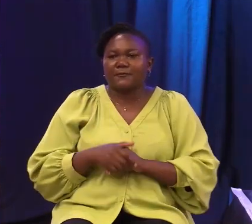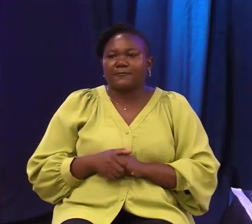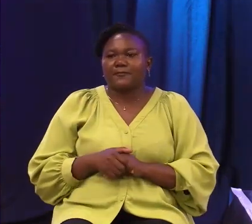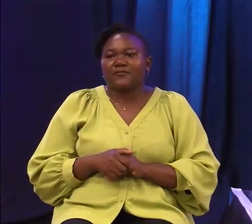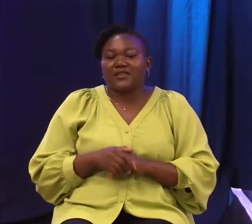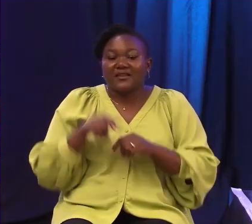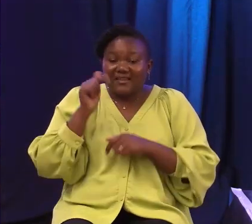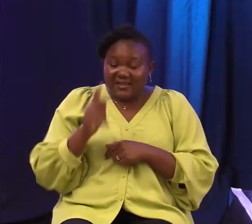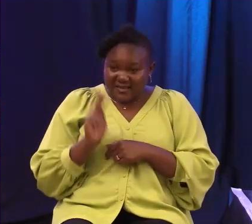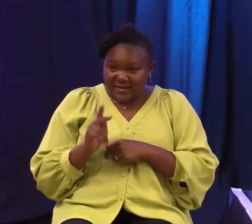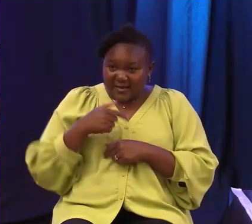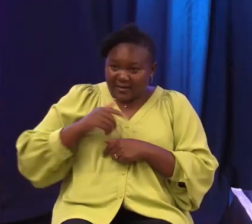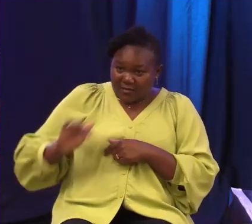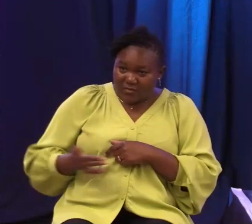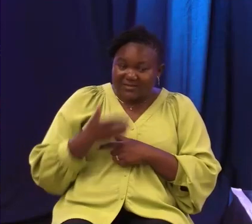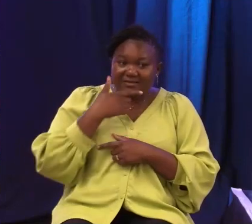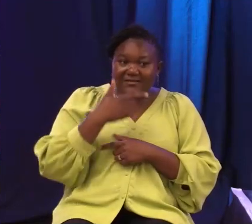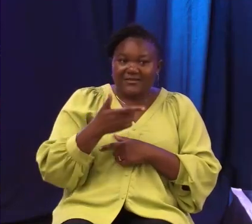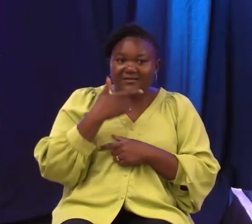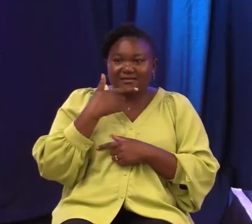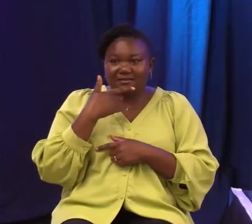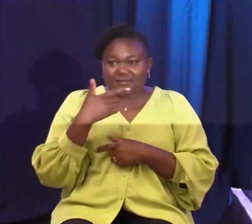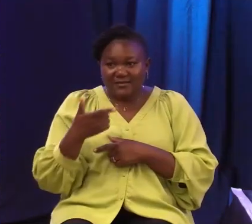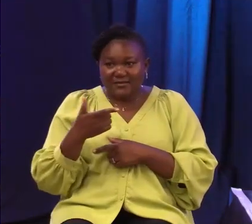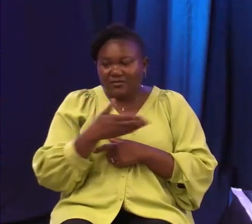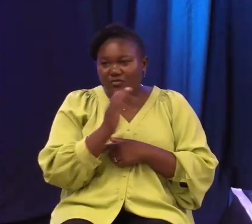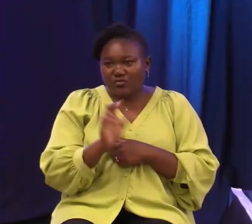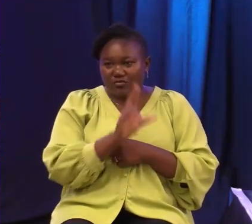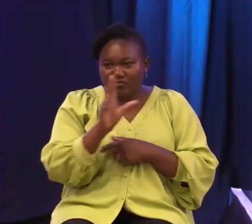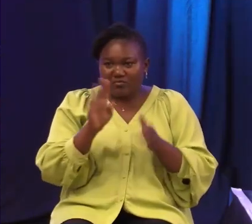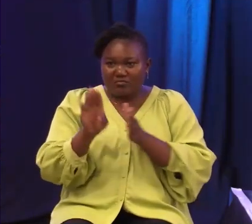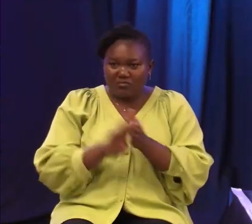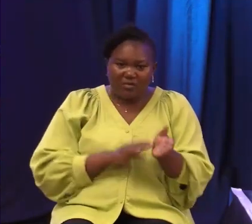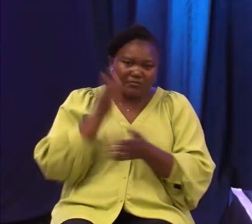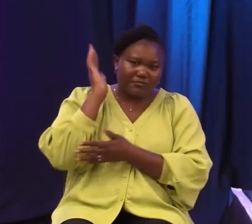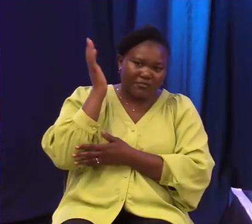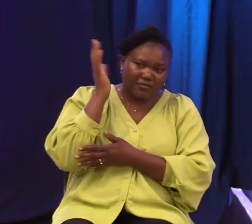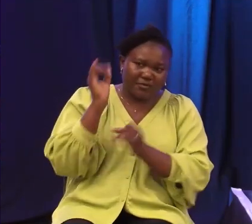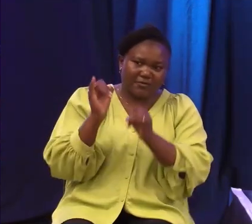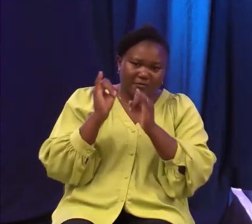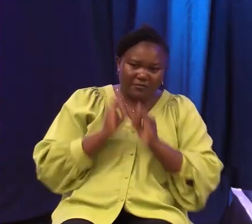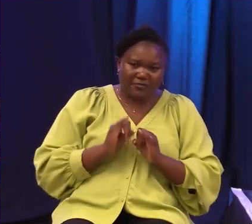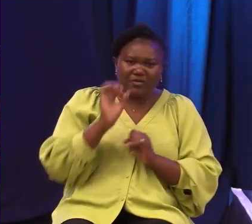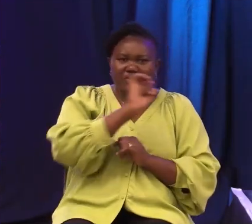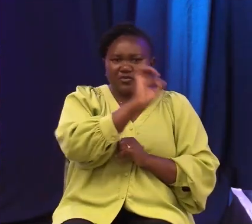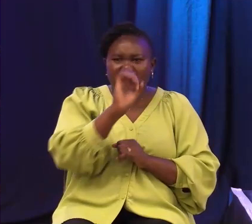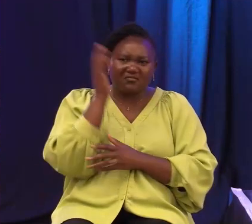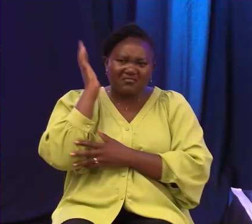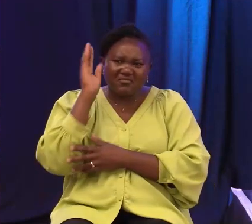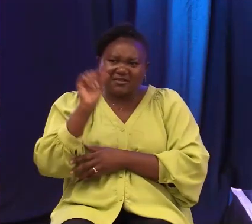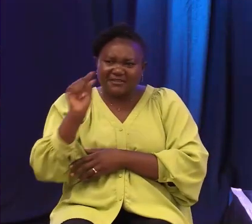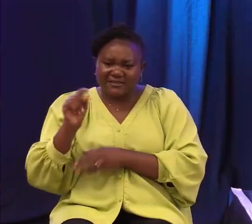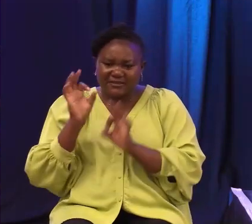And then I would also like to thank our wonderful guests and speakers. Your words and presence